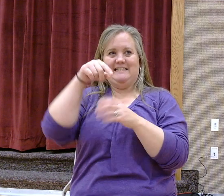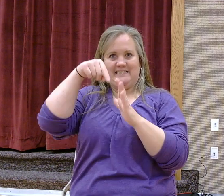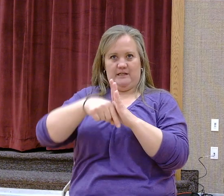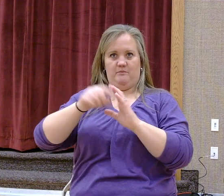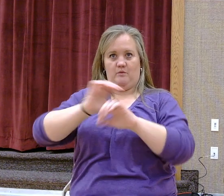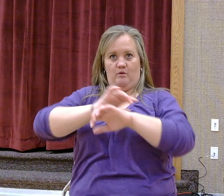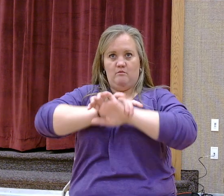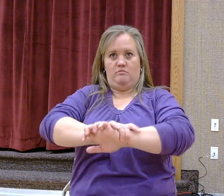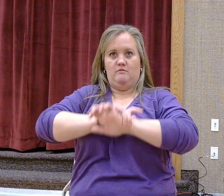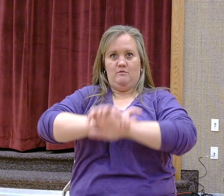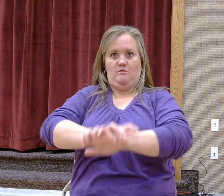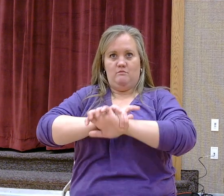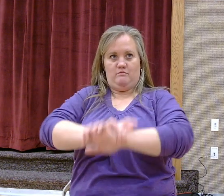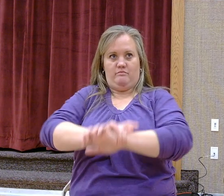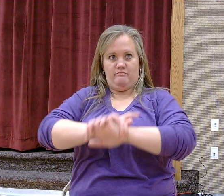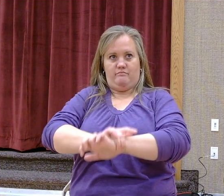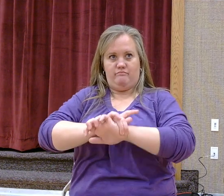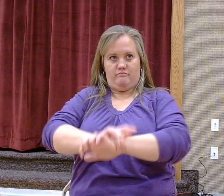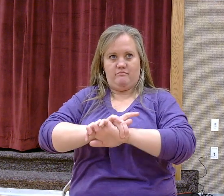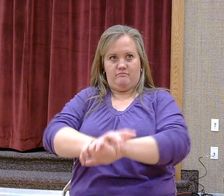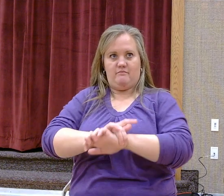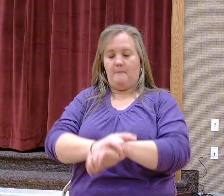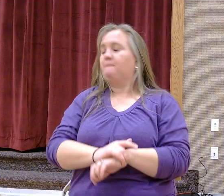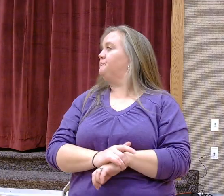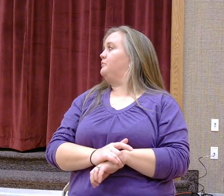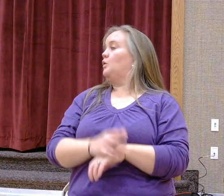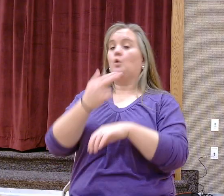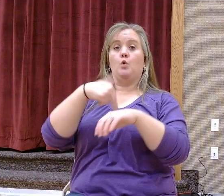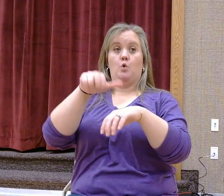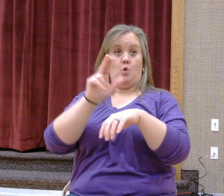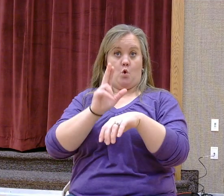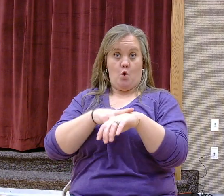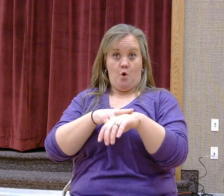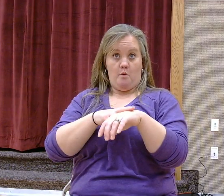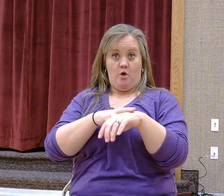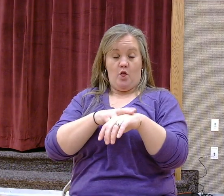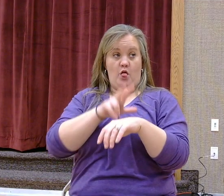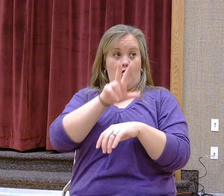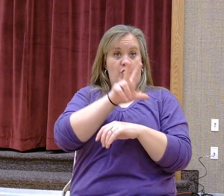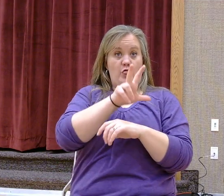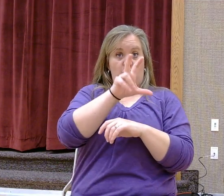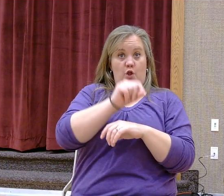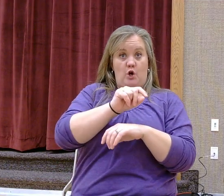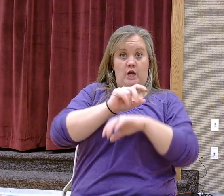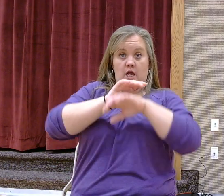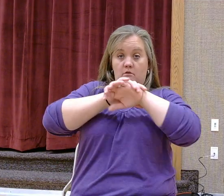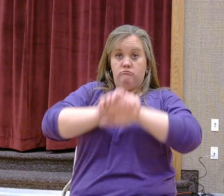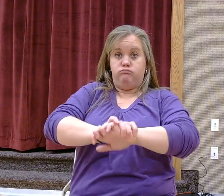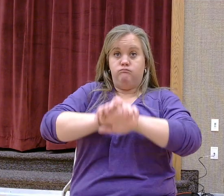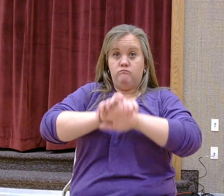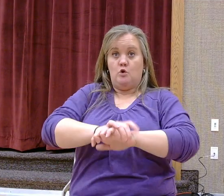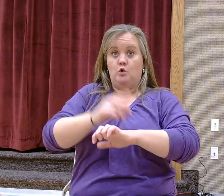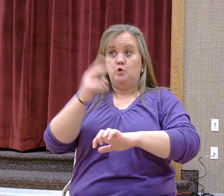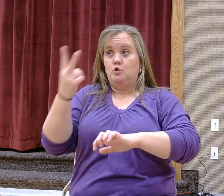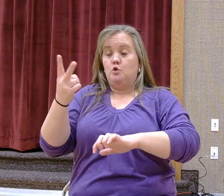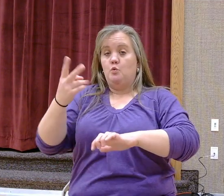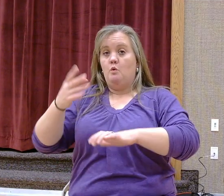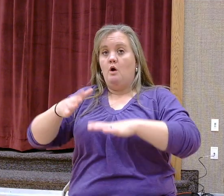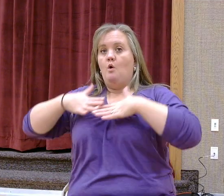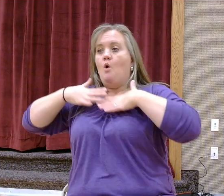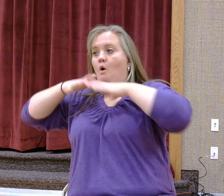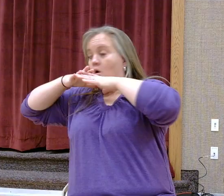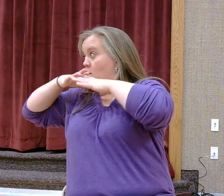minute. So the normal way of doing it is 30 compressions to 2 breaths.